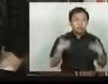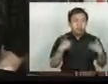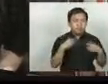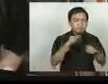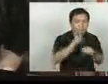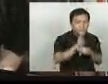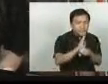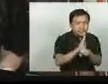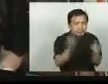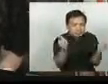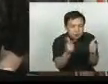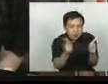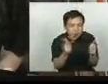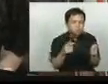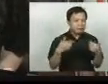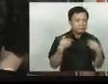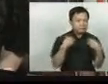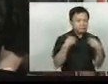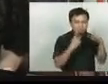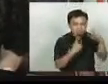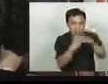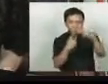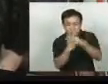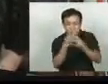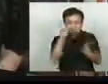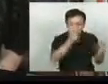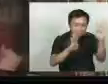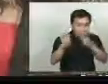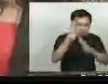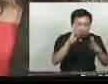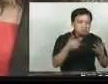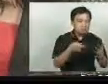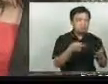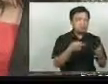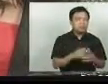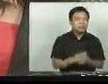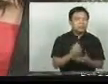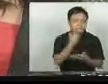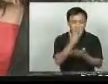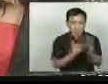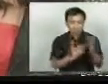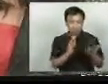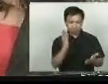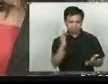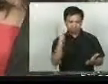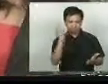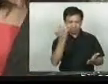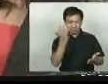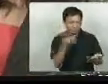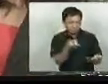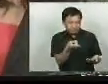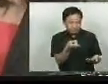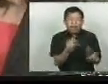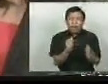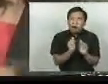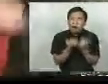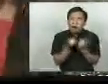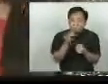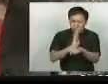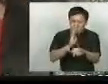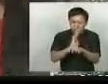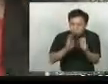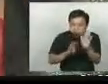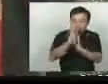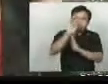and medium owners or entrepreneurs are not knowing what is the real position of their business. Well,